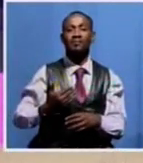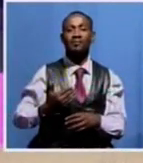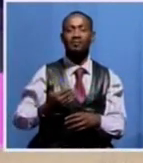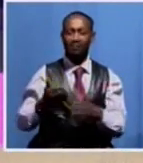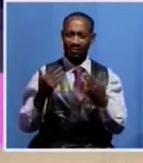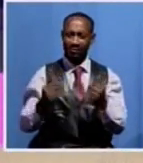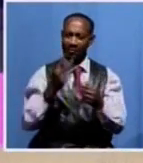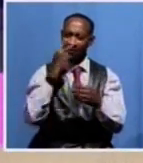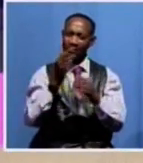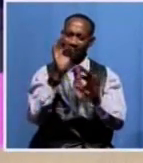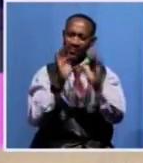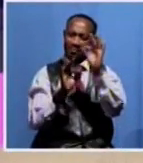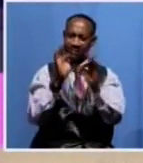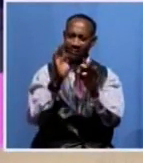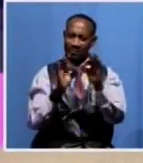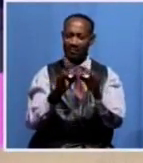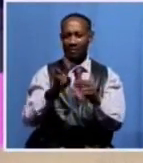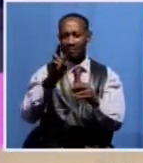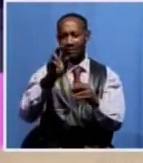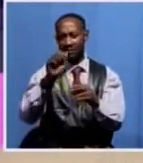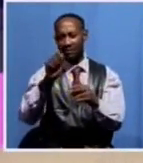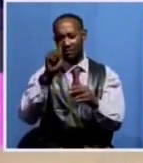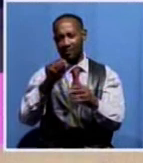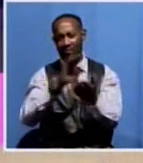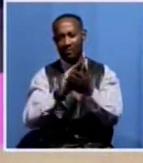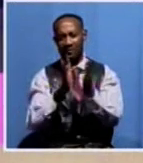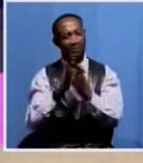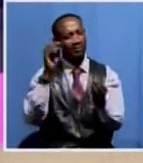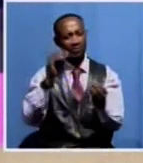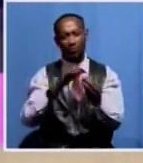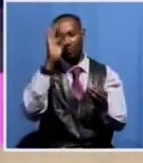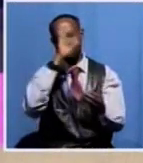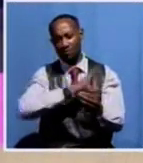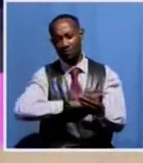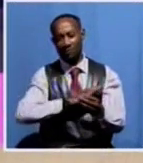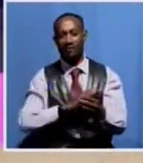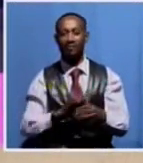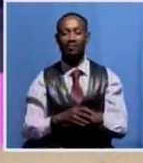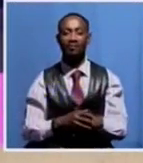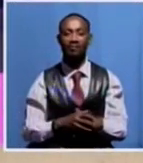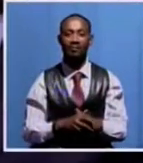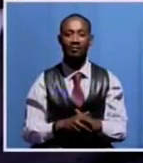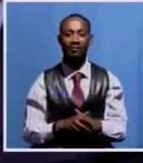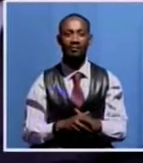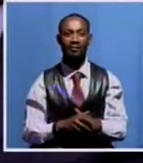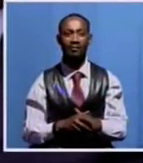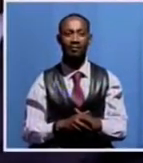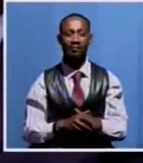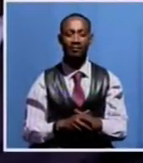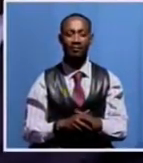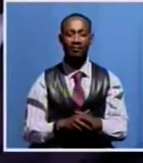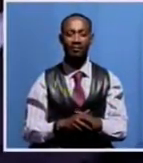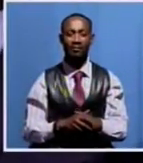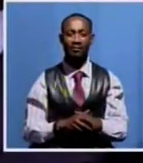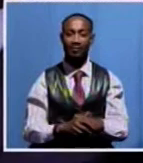ensure VAT is more beneficial now, and the reason why you think it should stay. Well, like